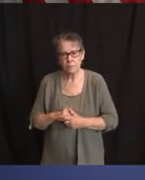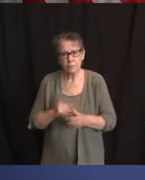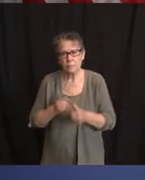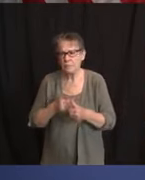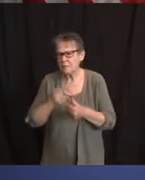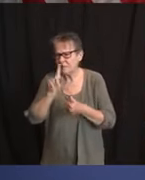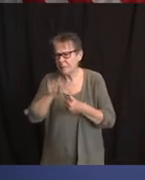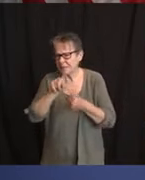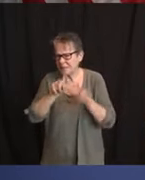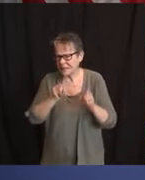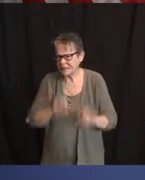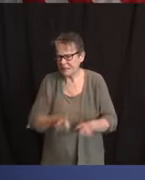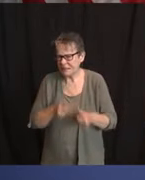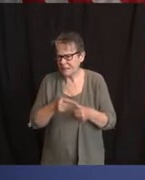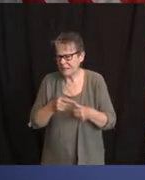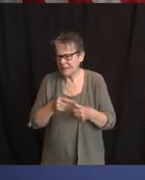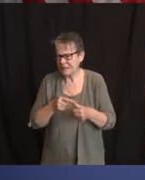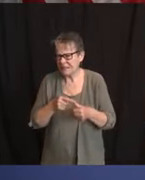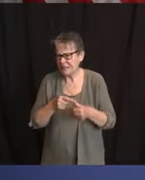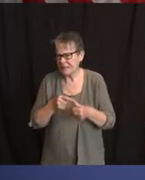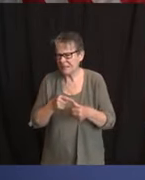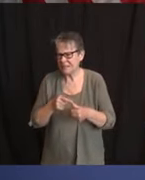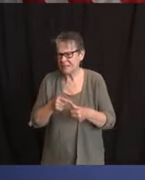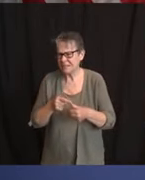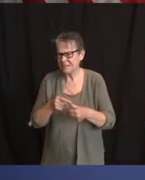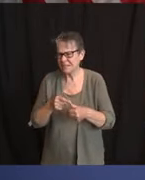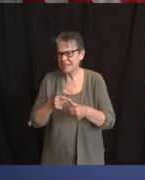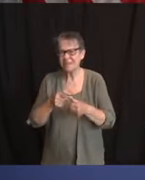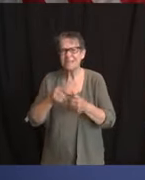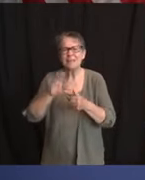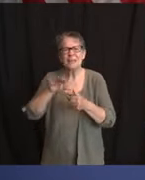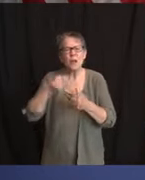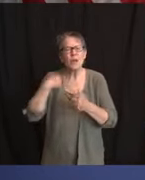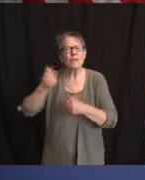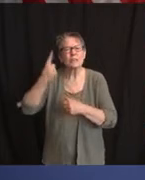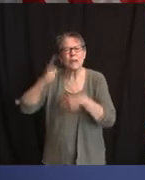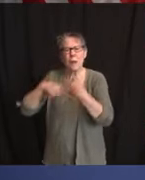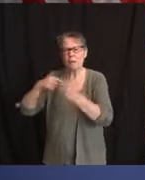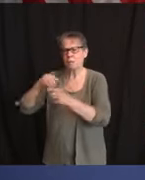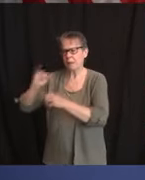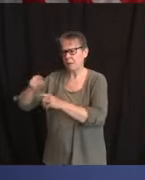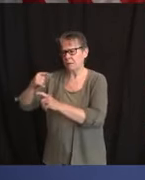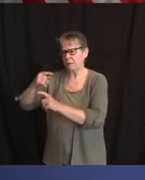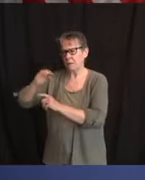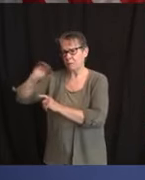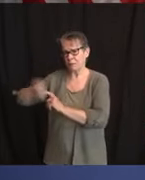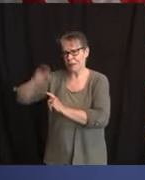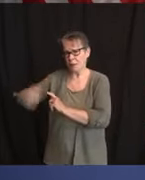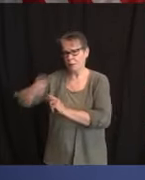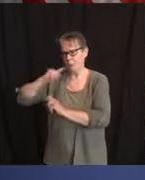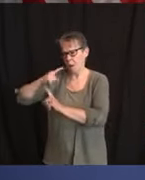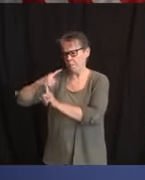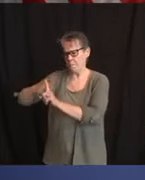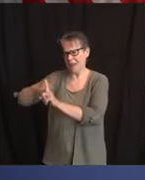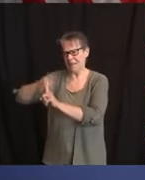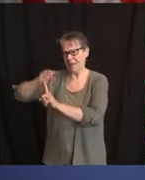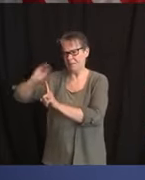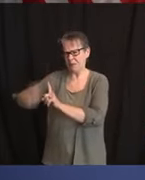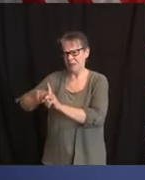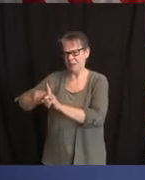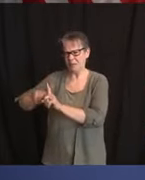rate. Forgive me. On April 1st, the difference between positive cases from major labs and the positive